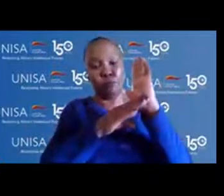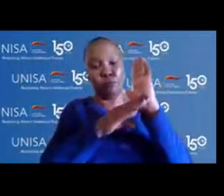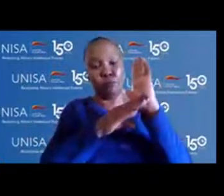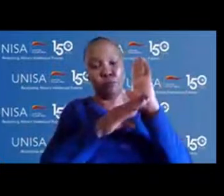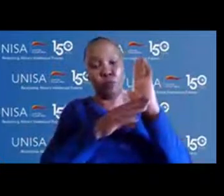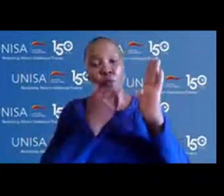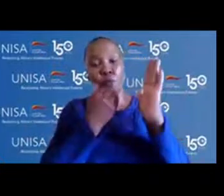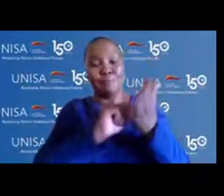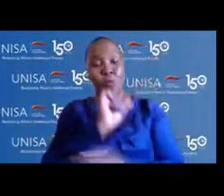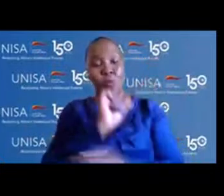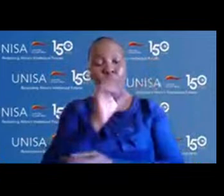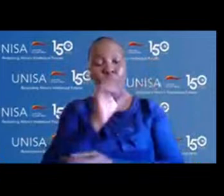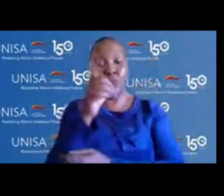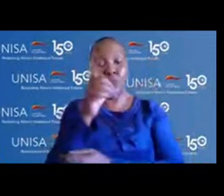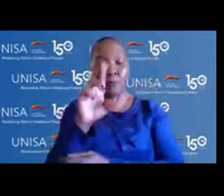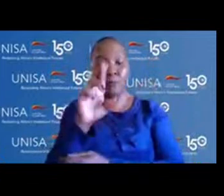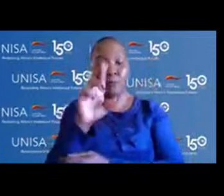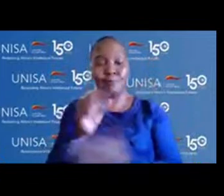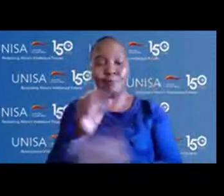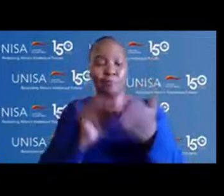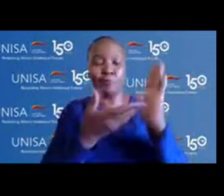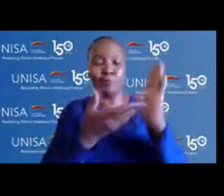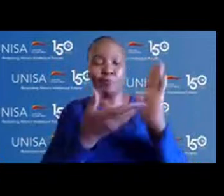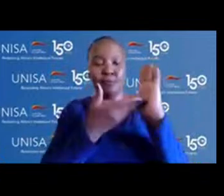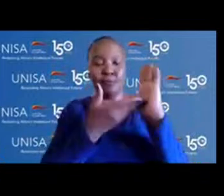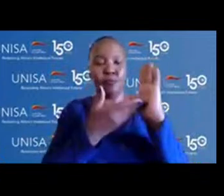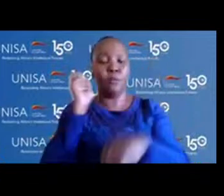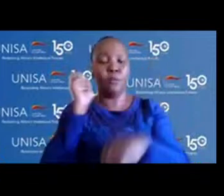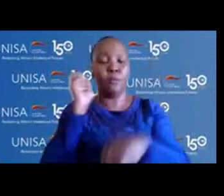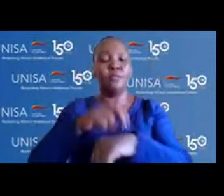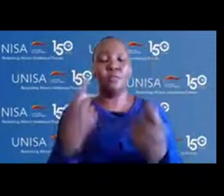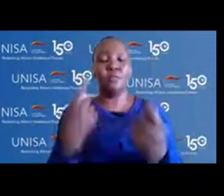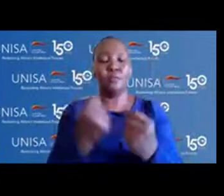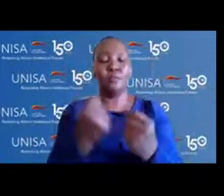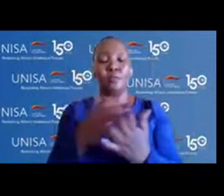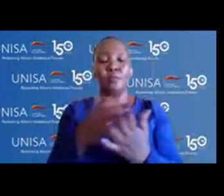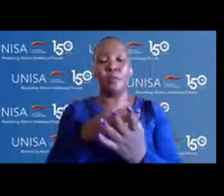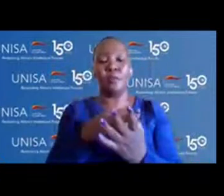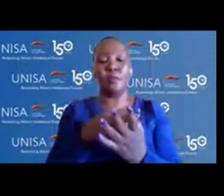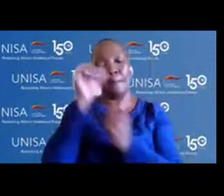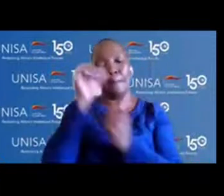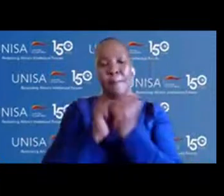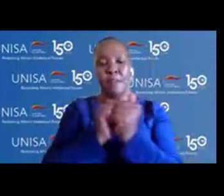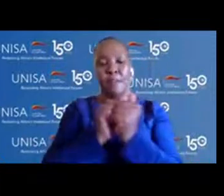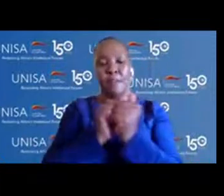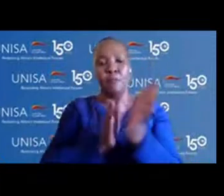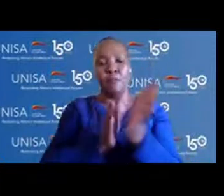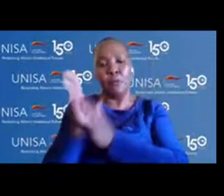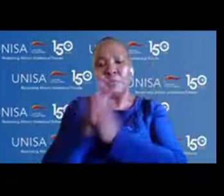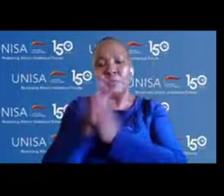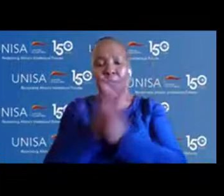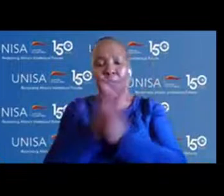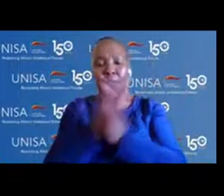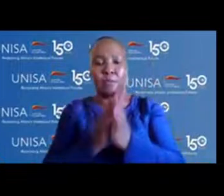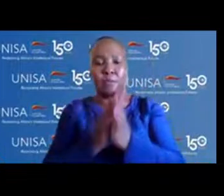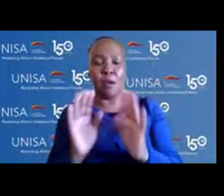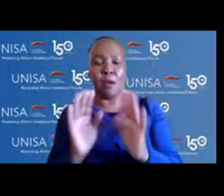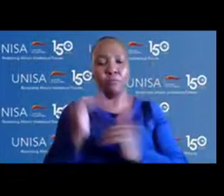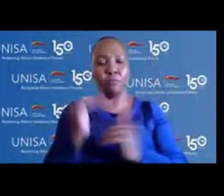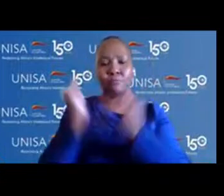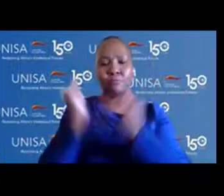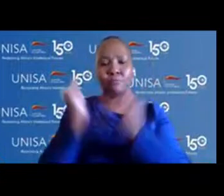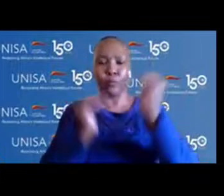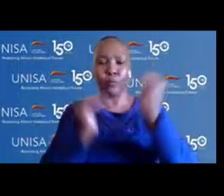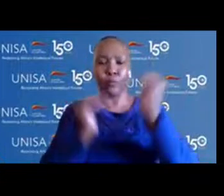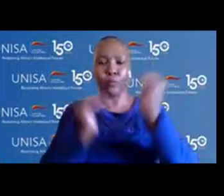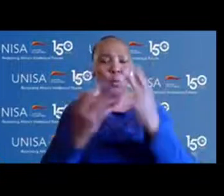doctor. We need a brief motivation on the kind of the arrangements.